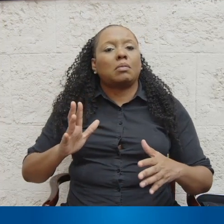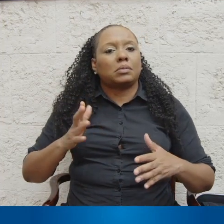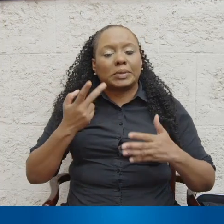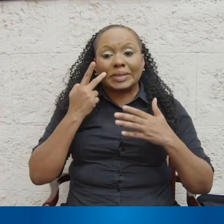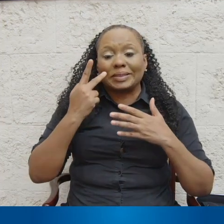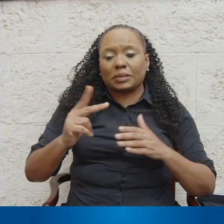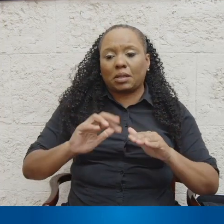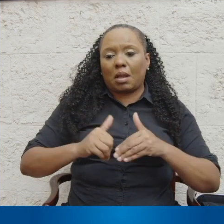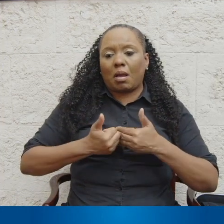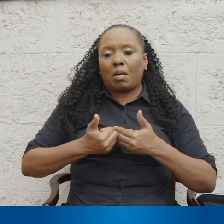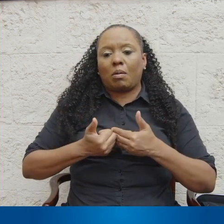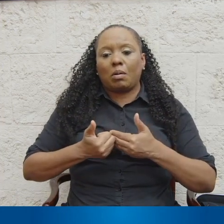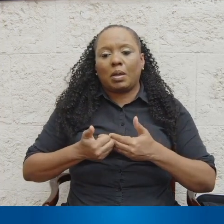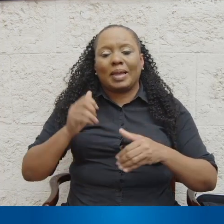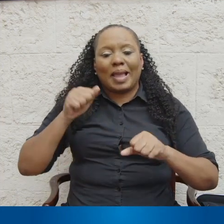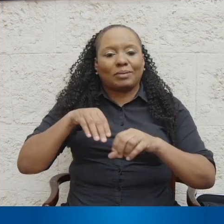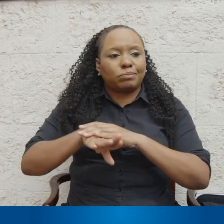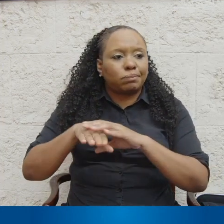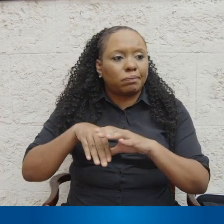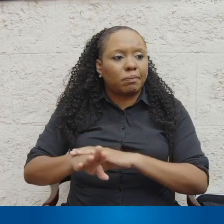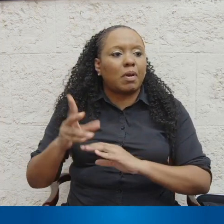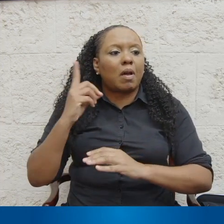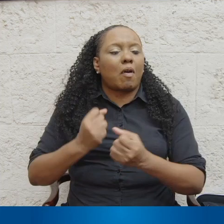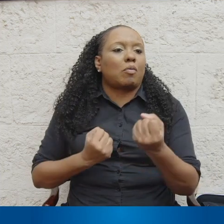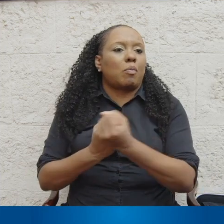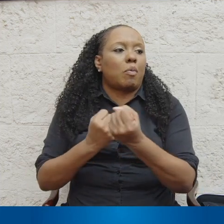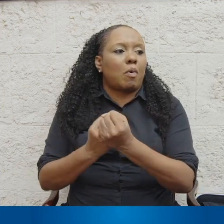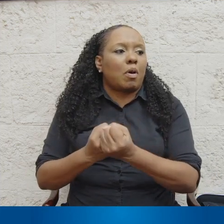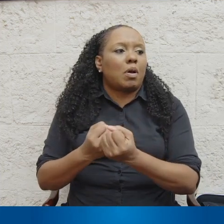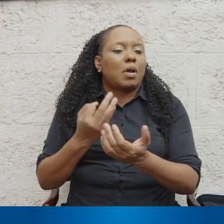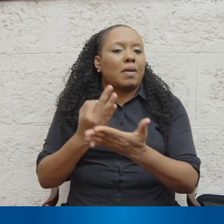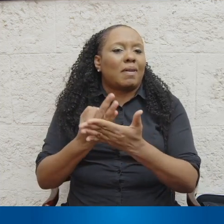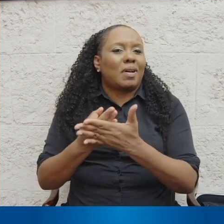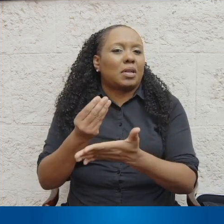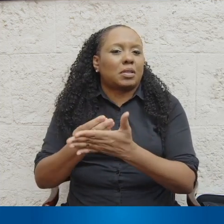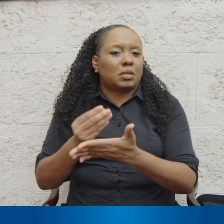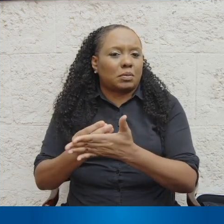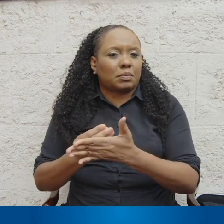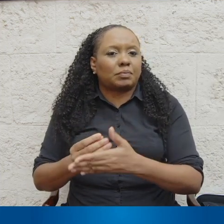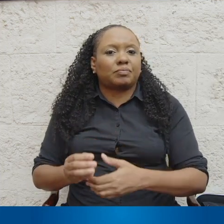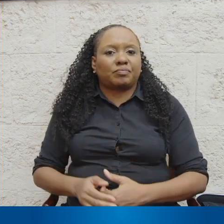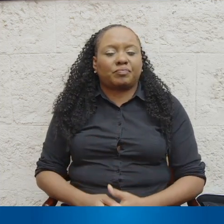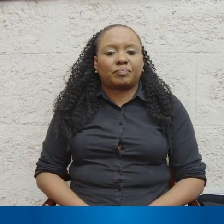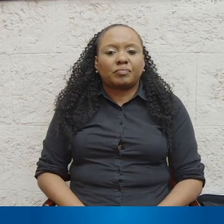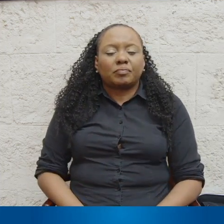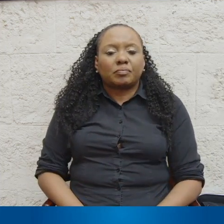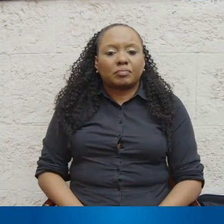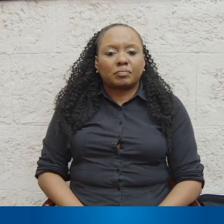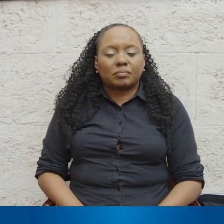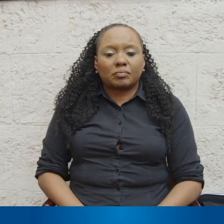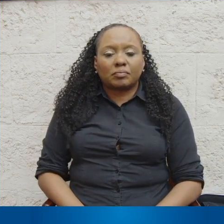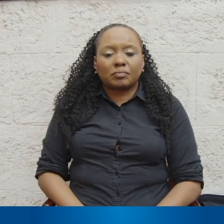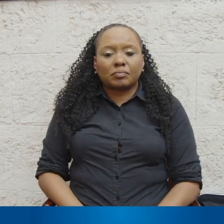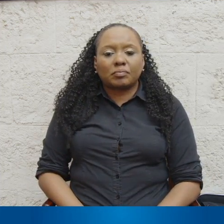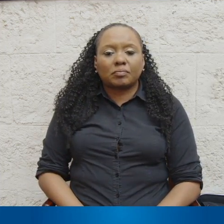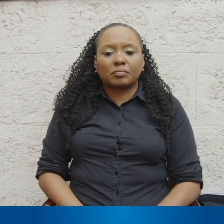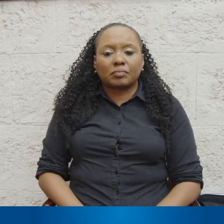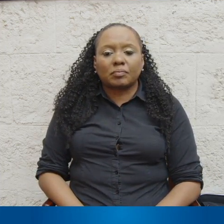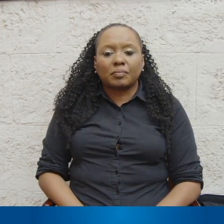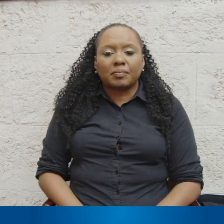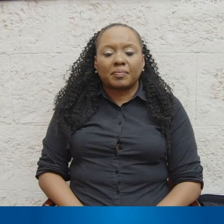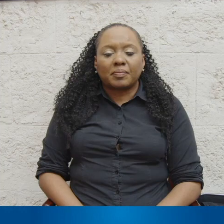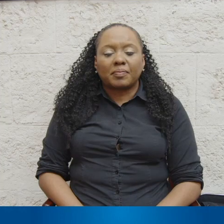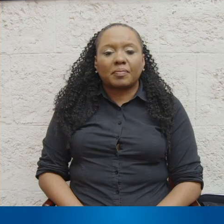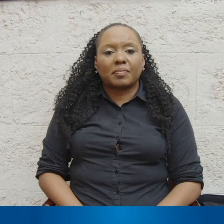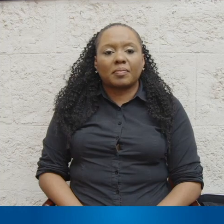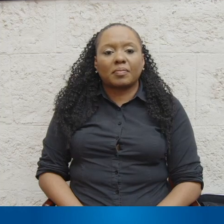in order then to be able to finance, like I said, some of those projects. A critical element of this is that whereas this is going